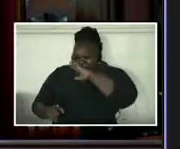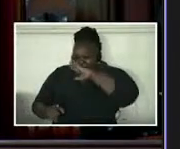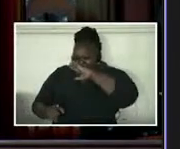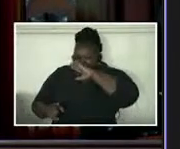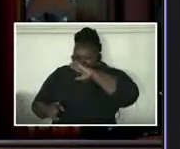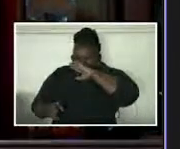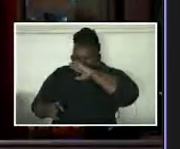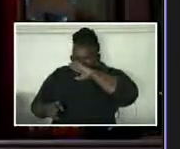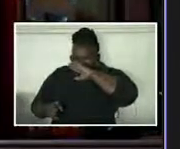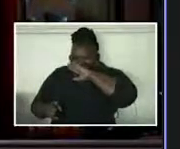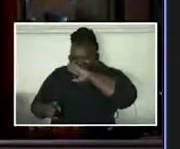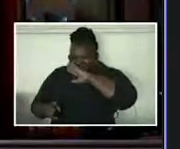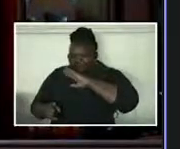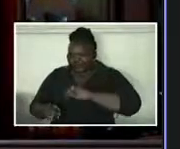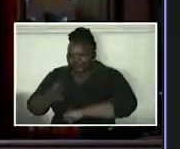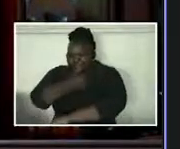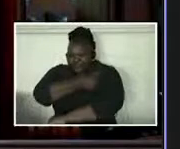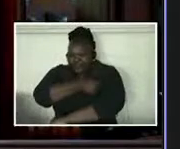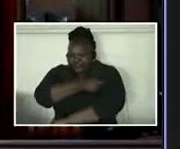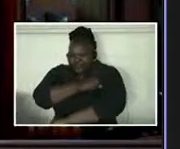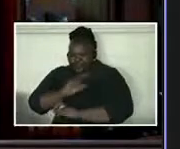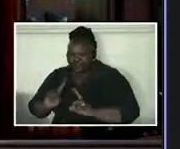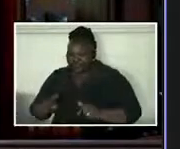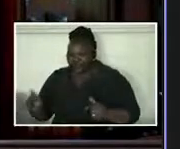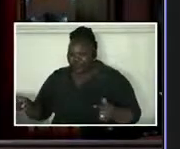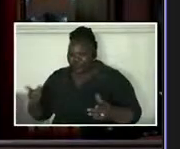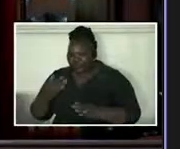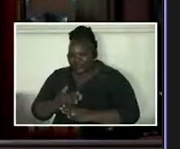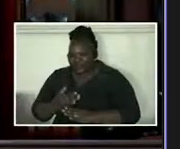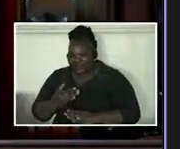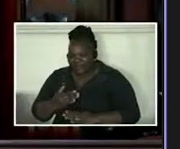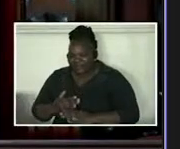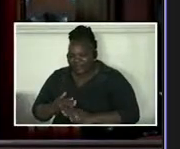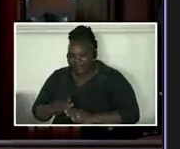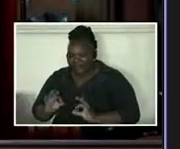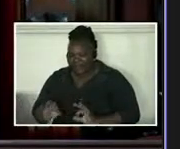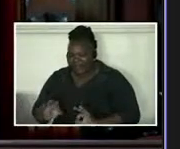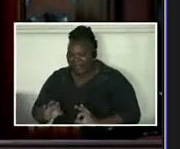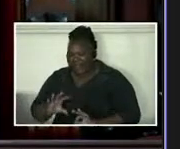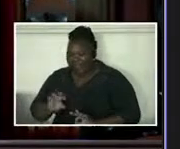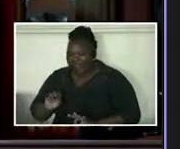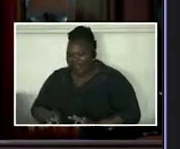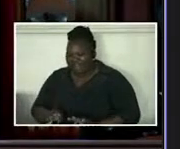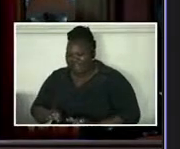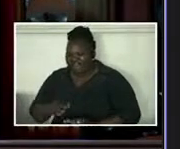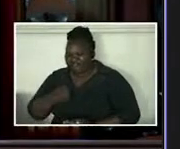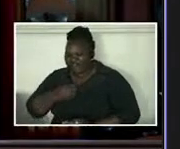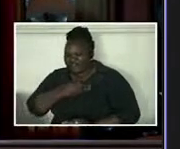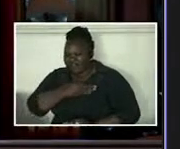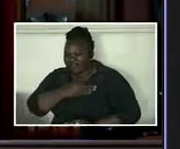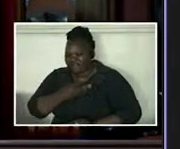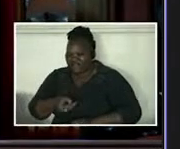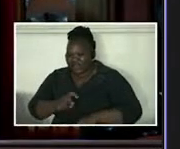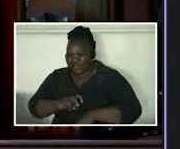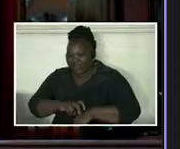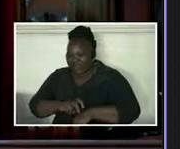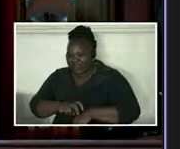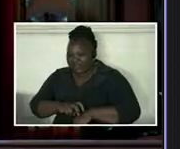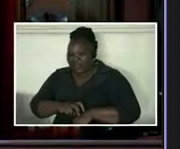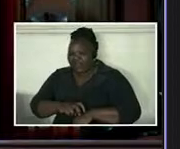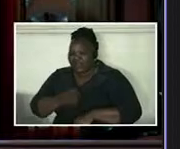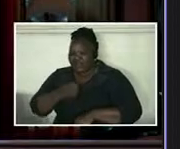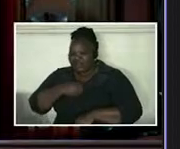without adequate staff especially in specialized areas such as psychiatric services our mental health services need to be adequately staffed